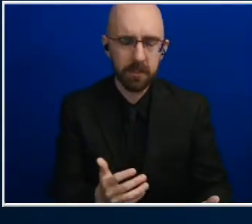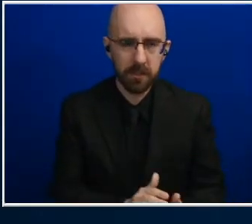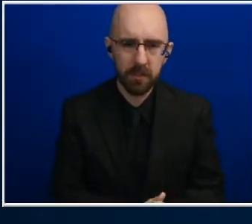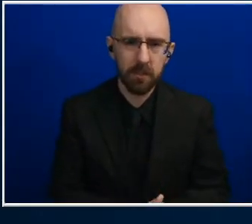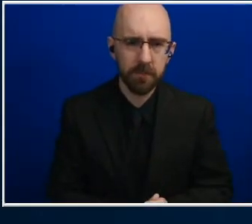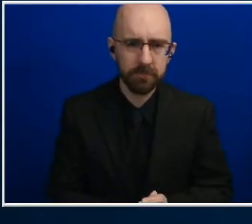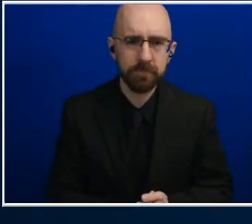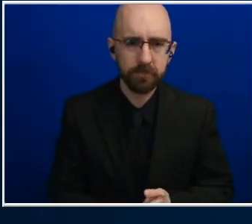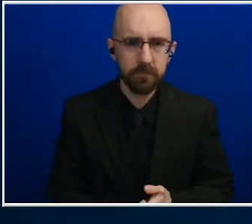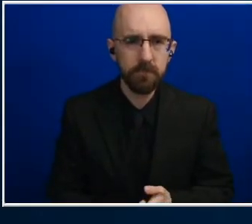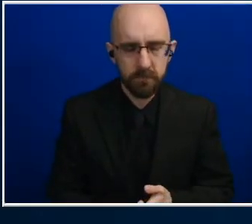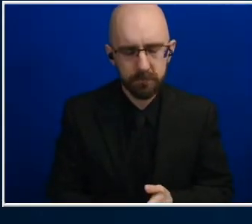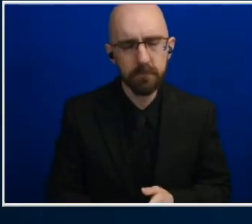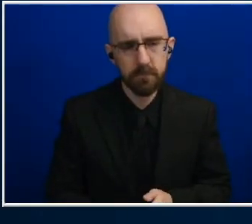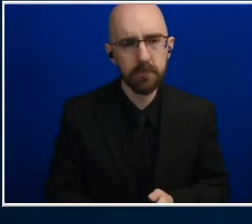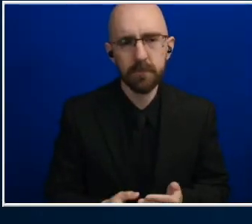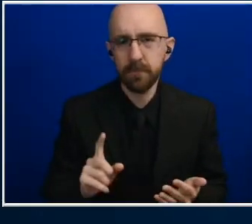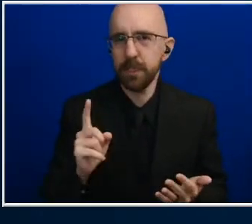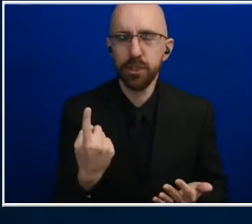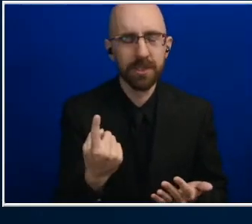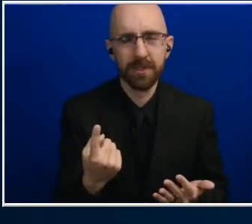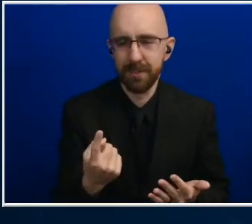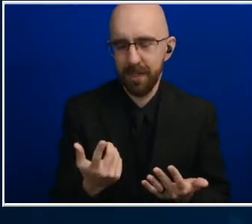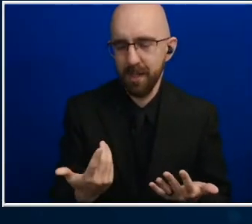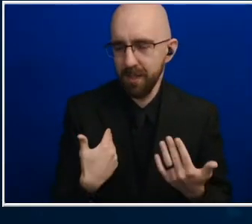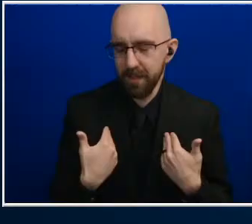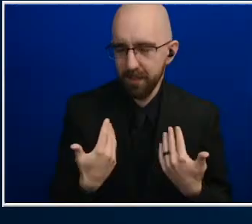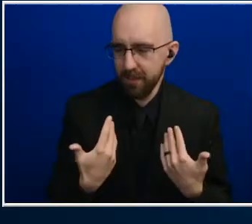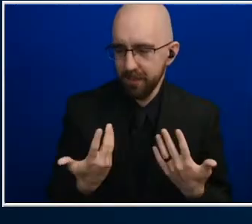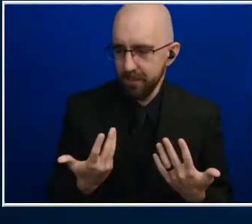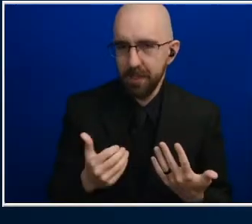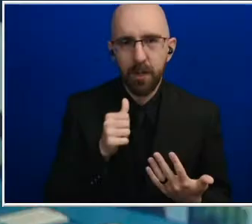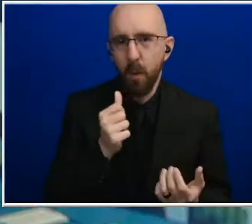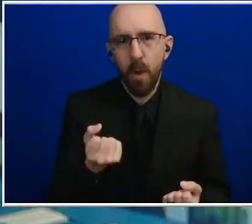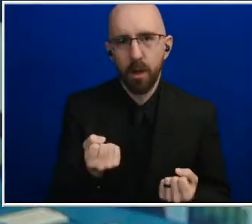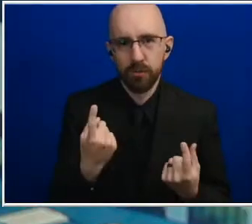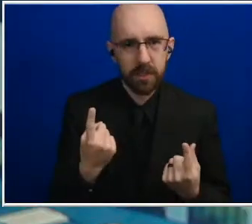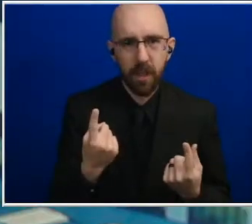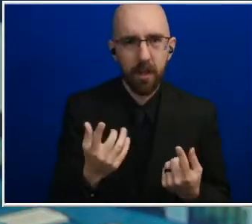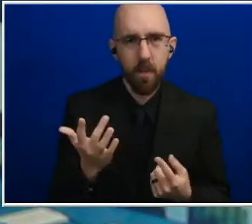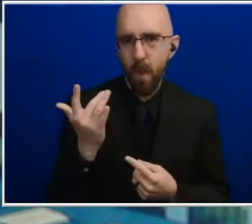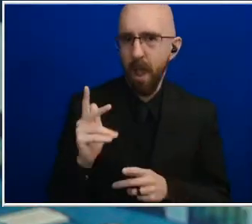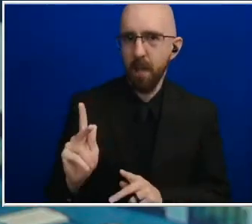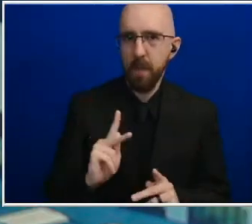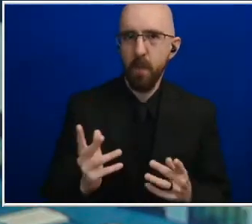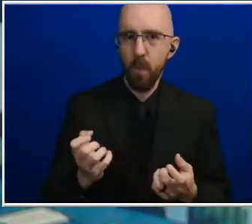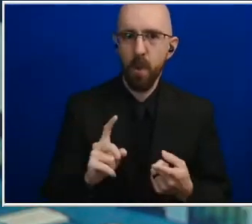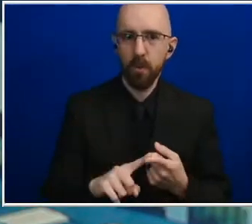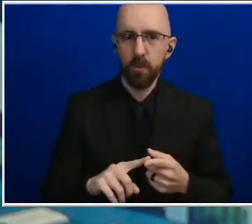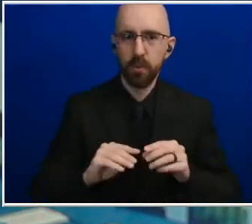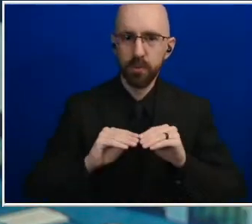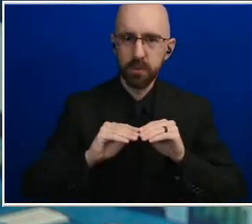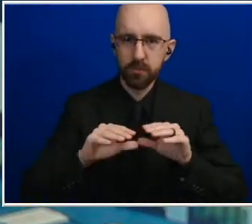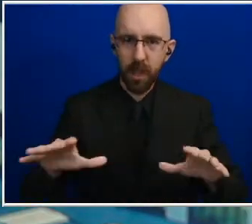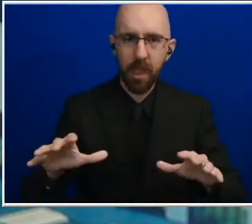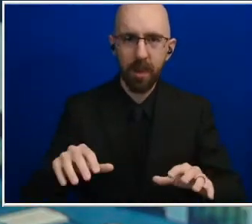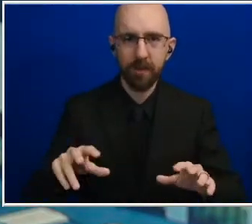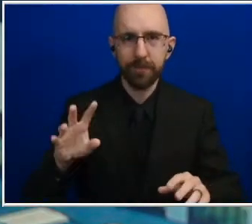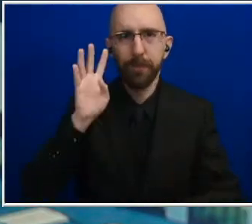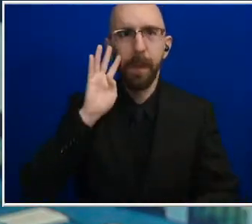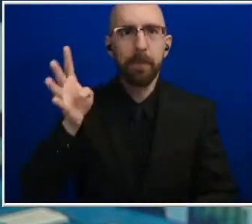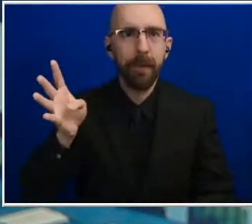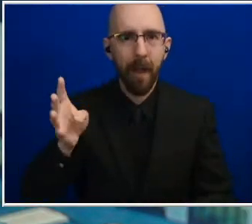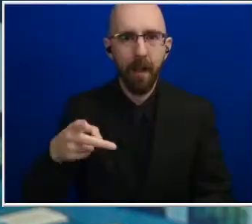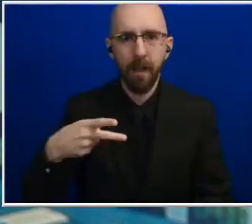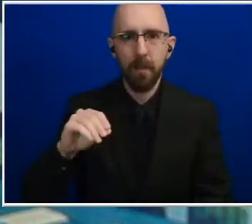just, I don't understand why people want to spread poppycock. It's like they just kind of made